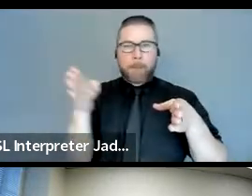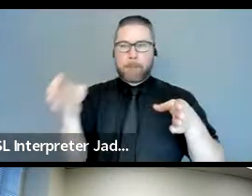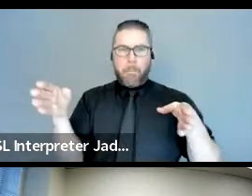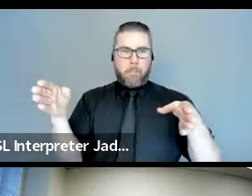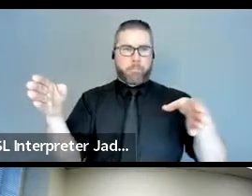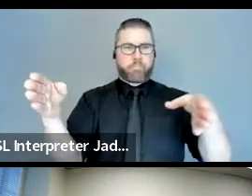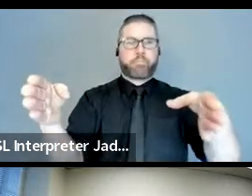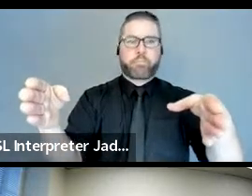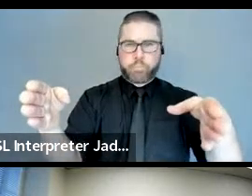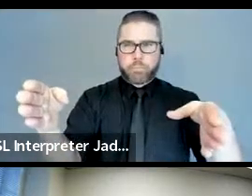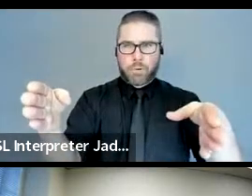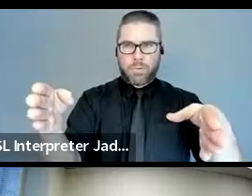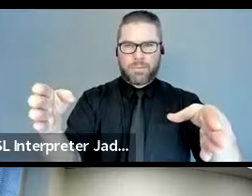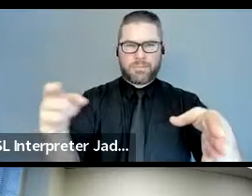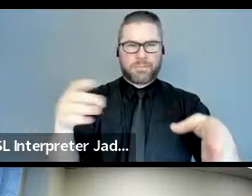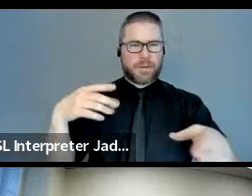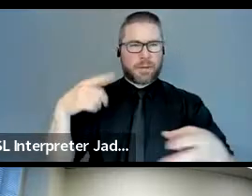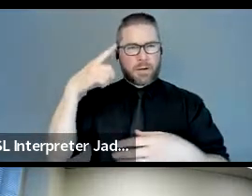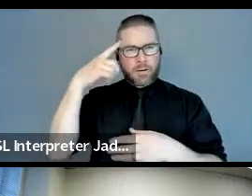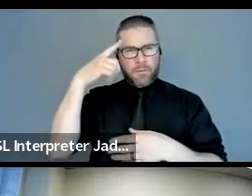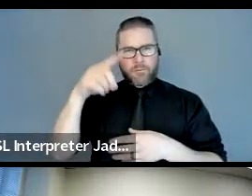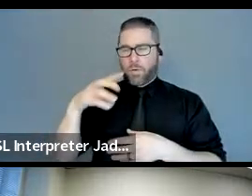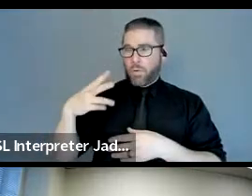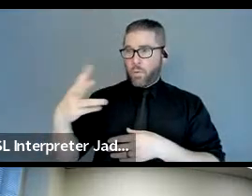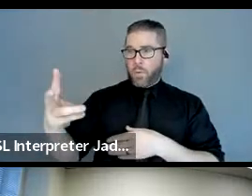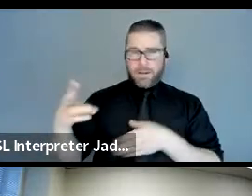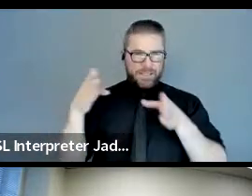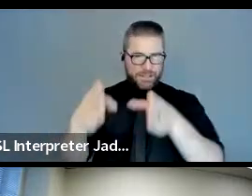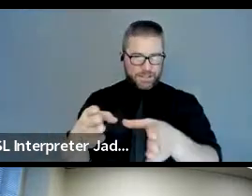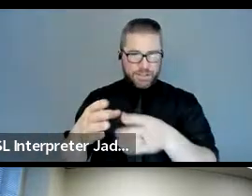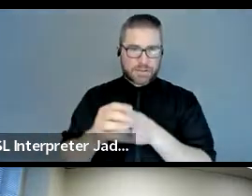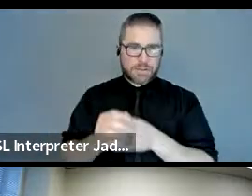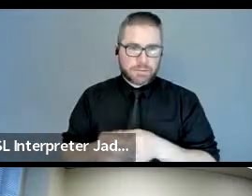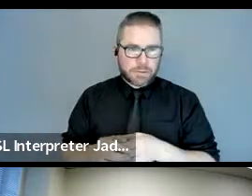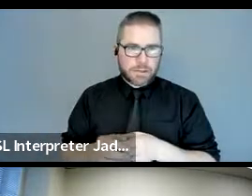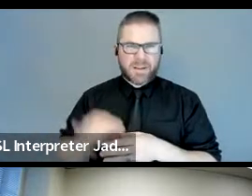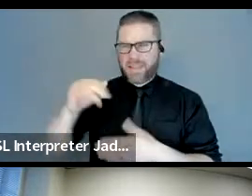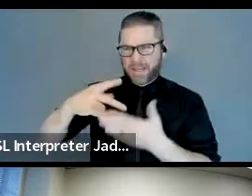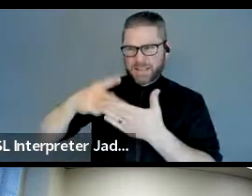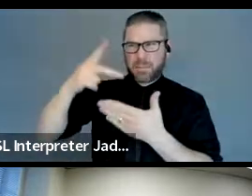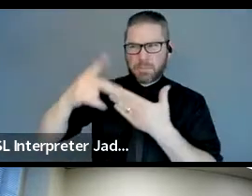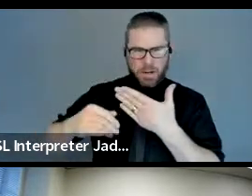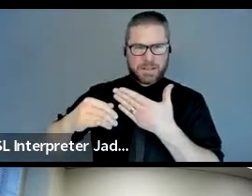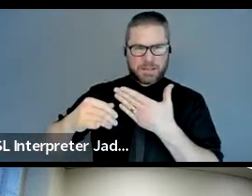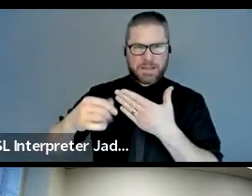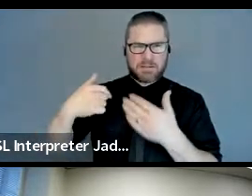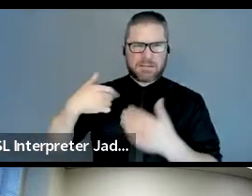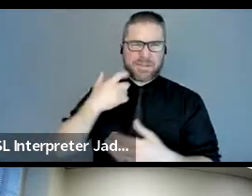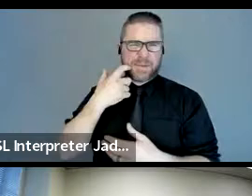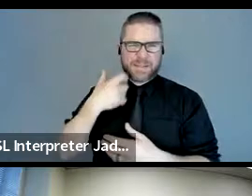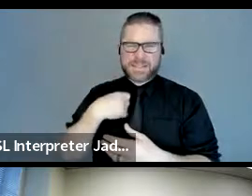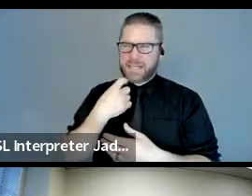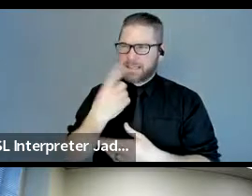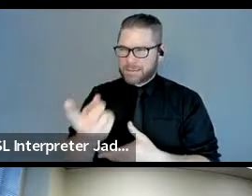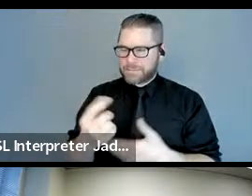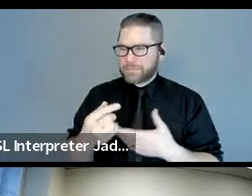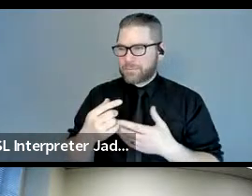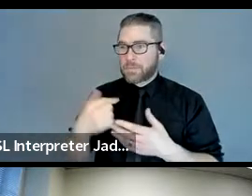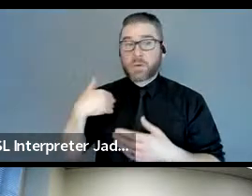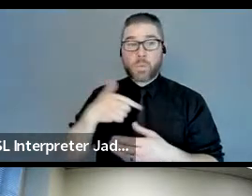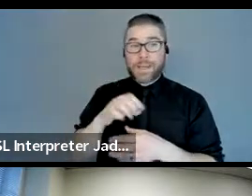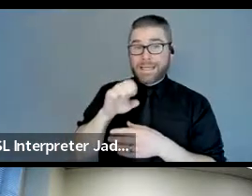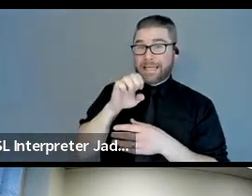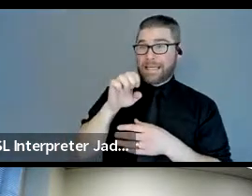the project limits that I just mentioned. What we are looking at is one eastbound through lane and